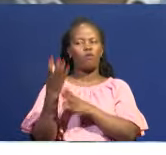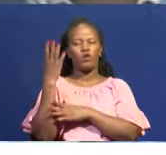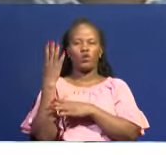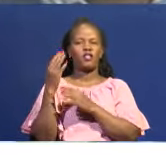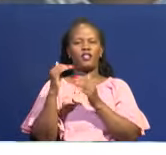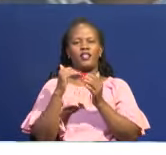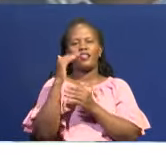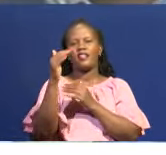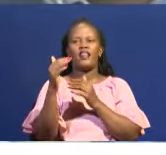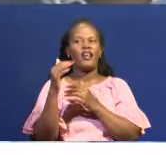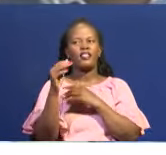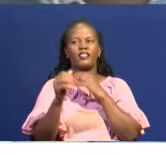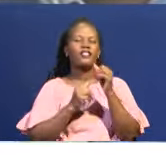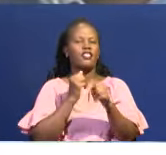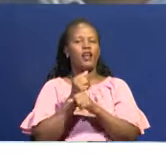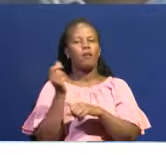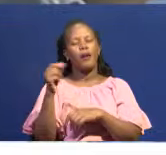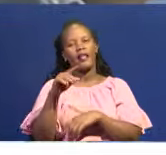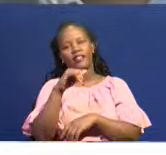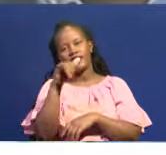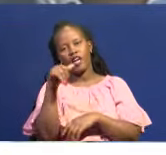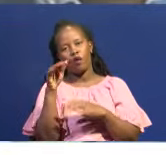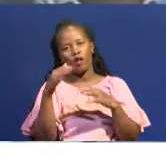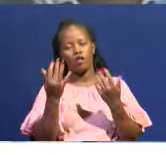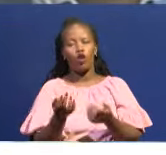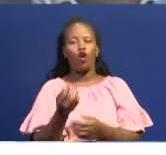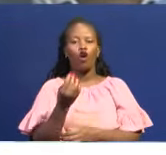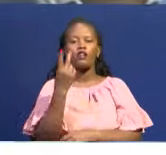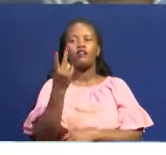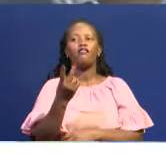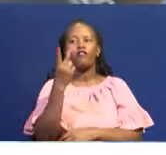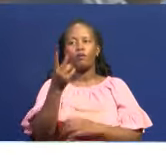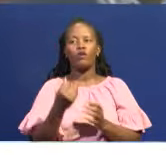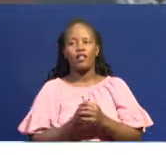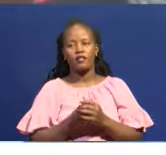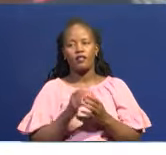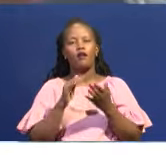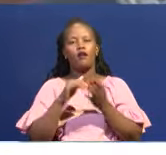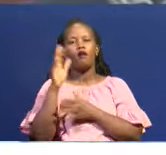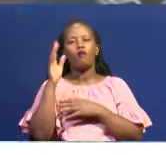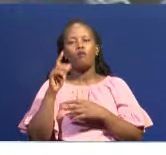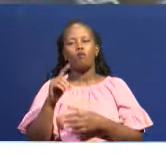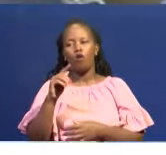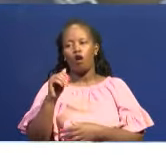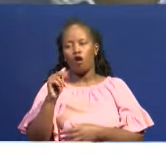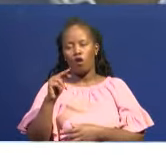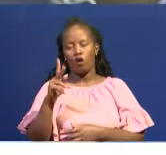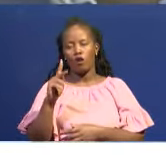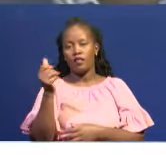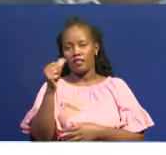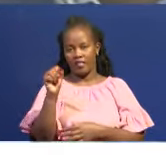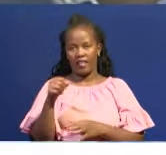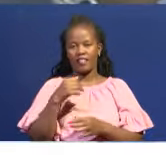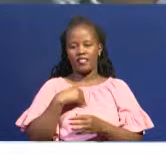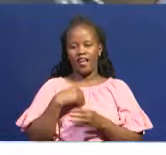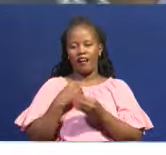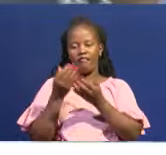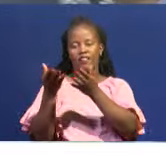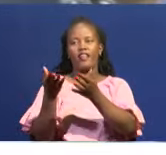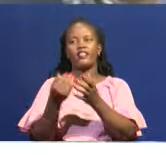early next year in January or February. Additional tanks are in the pipeline, beginning with another